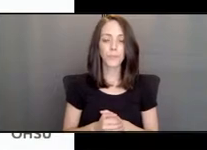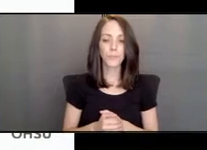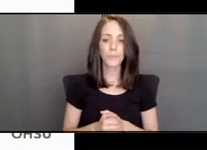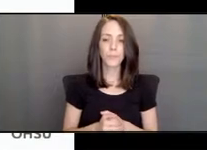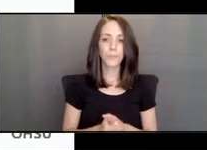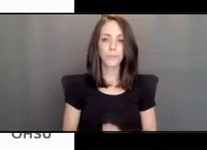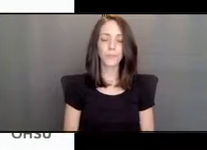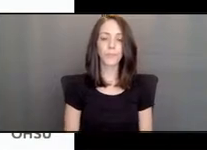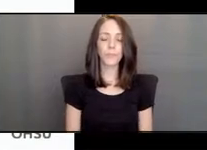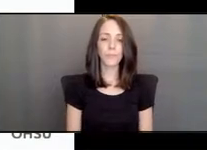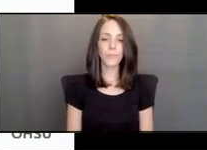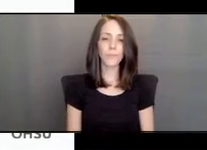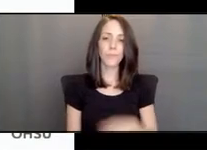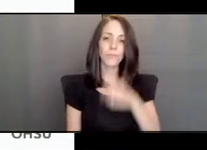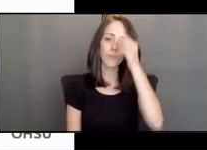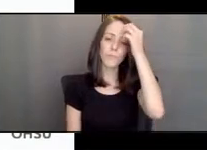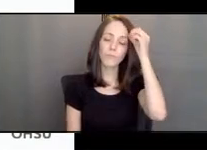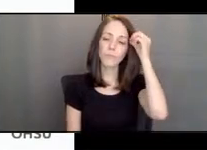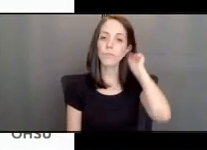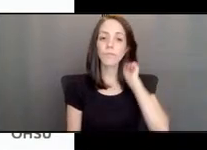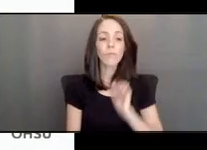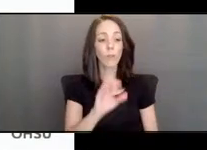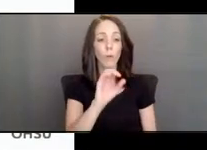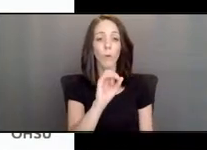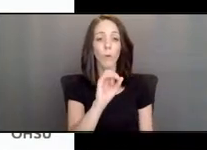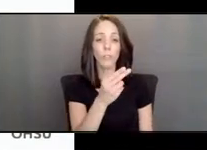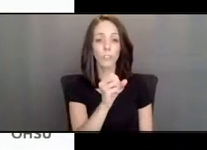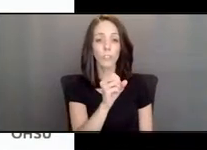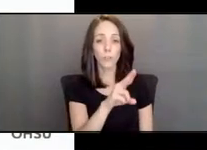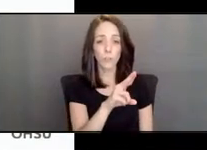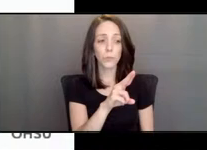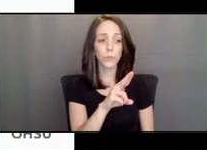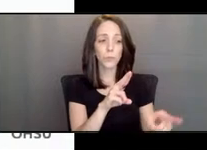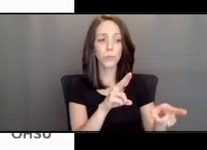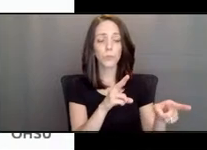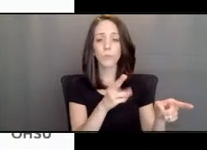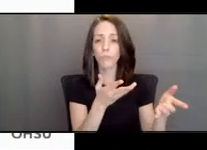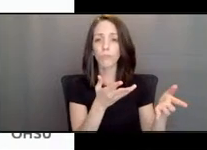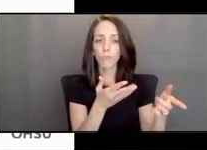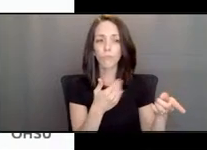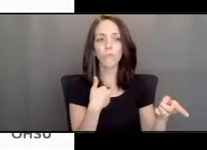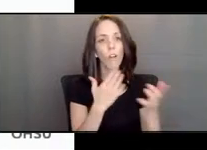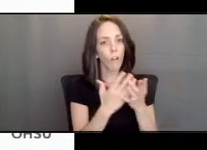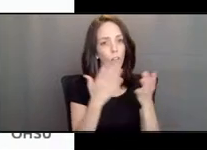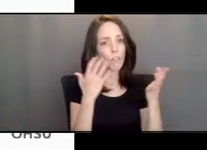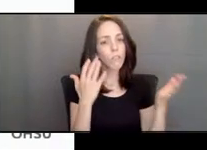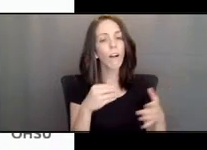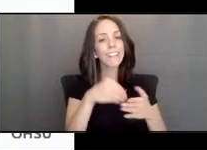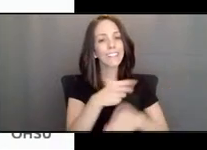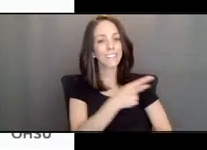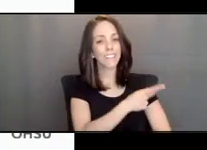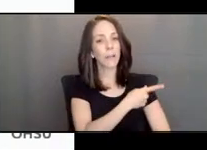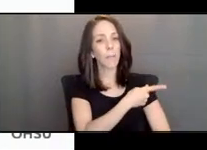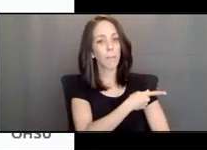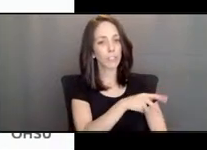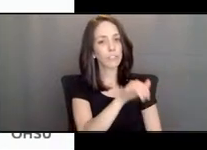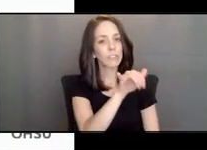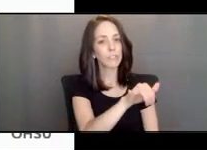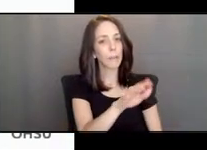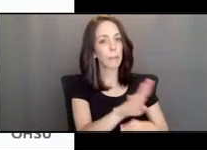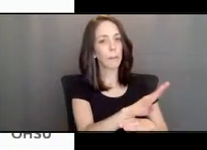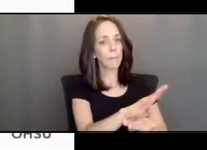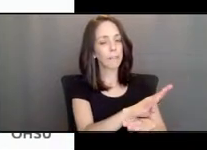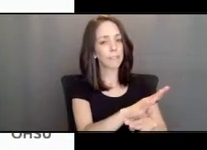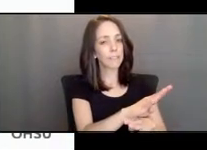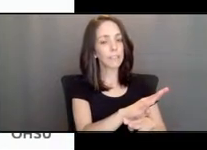For several years now, OHSU Health has managed with very high inpatient occupancy, while average complexity of cases continues